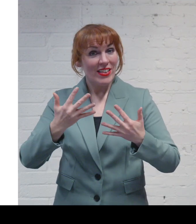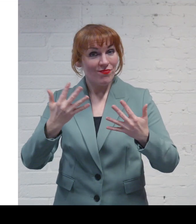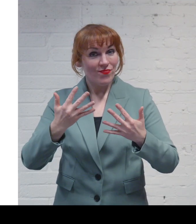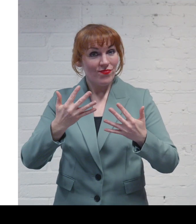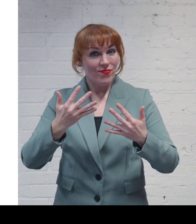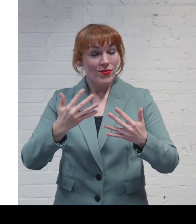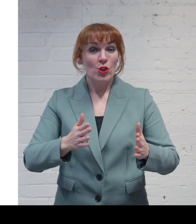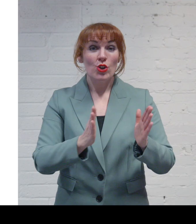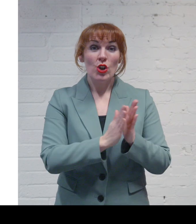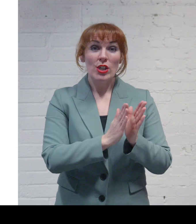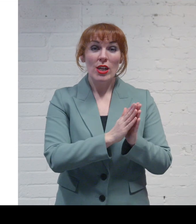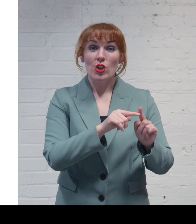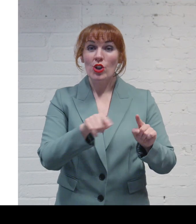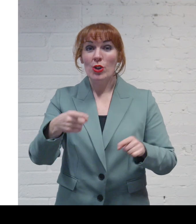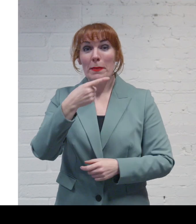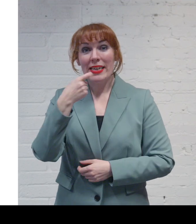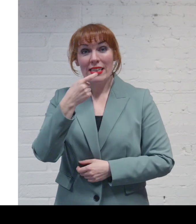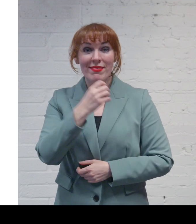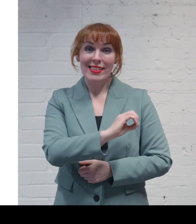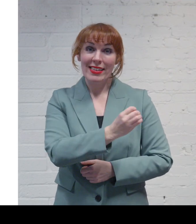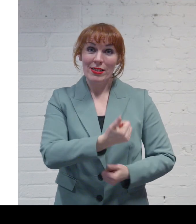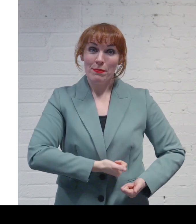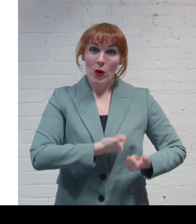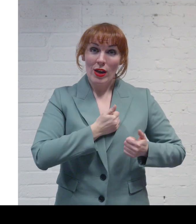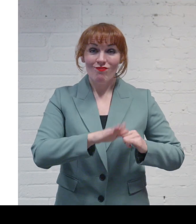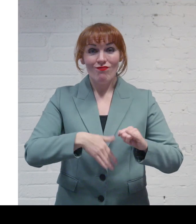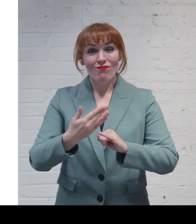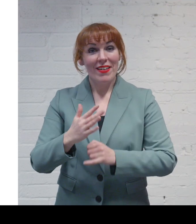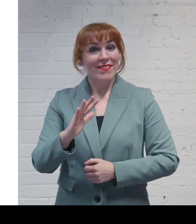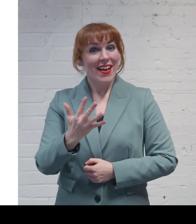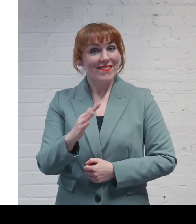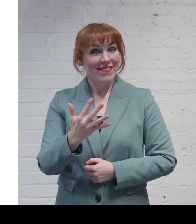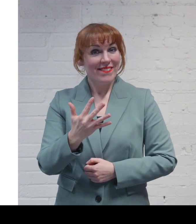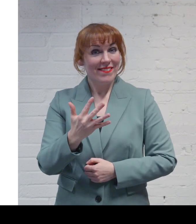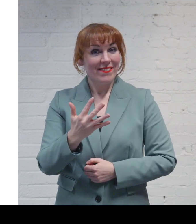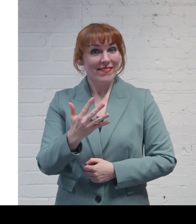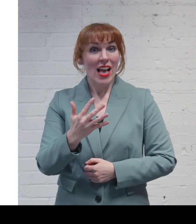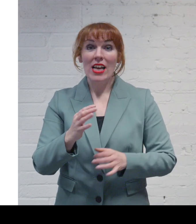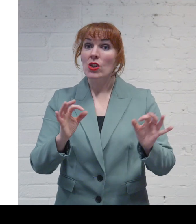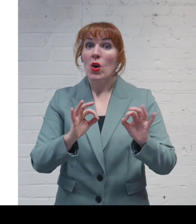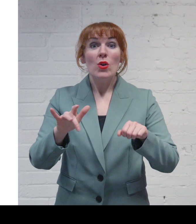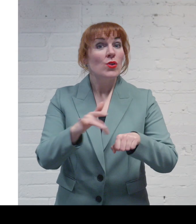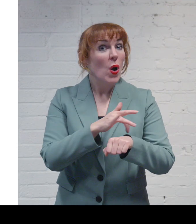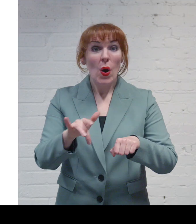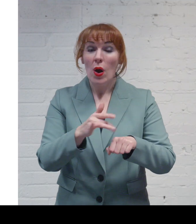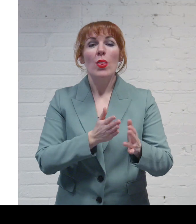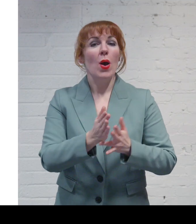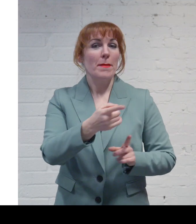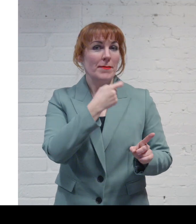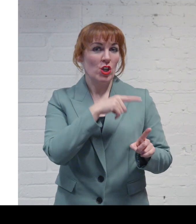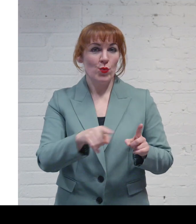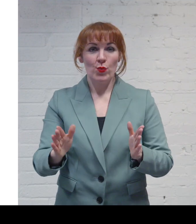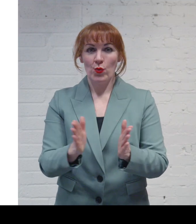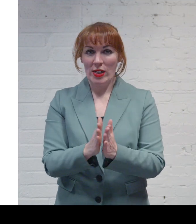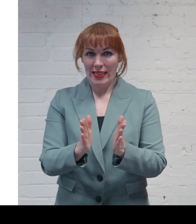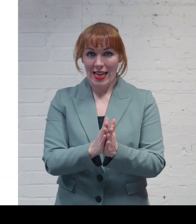on a show day, Tuesday to Saturday from 10 a.m. to 7 p.m. Sunday to Monday from 10 a.m. to 5